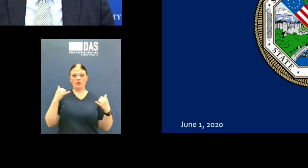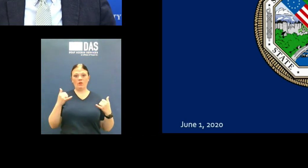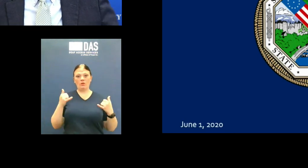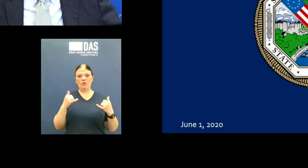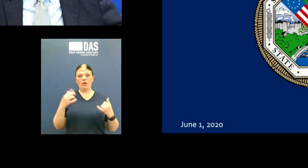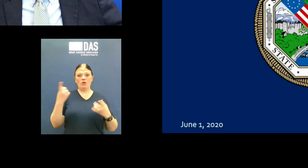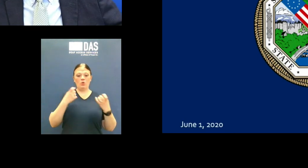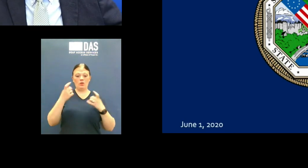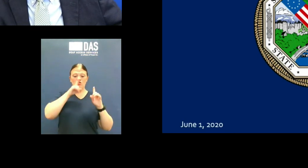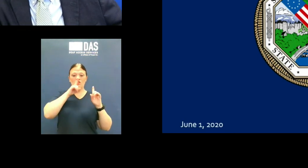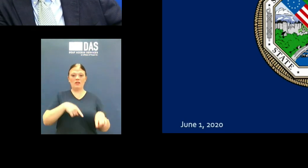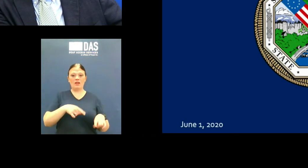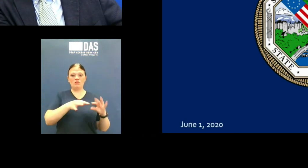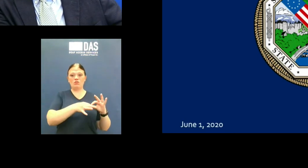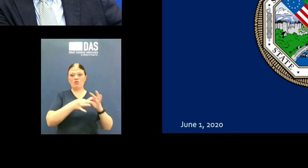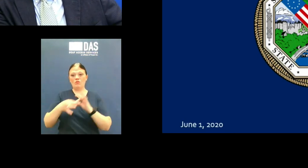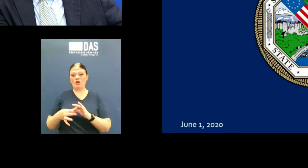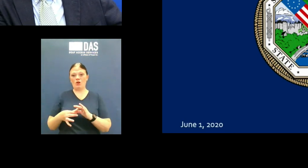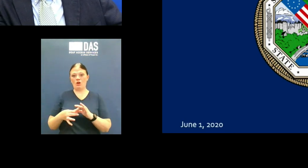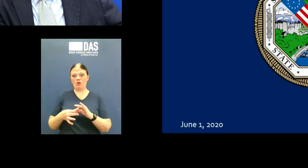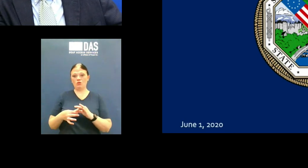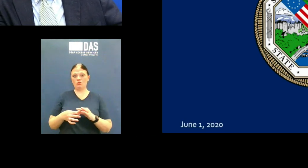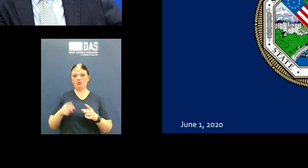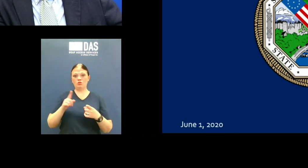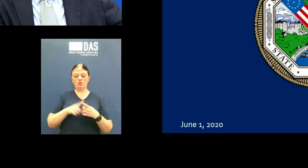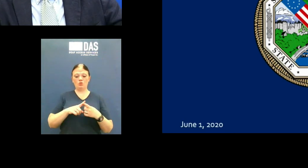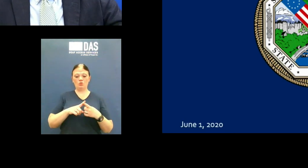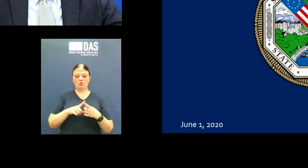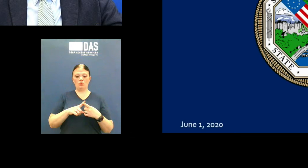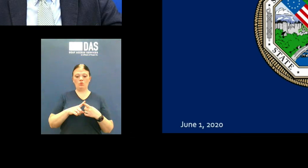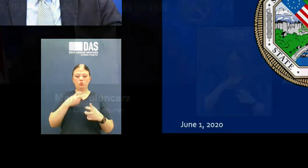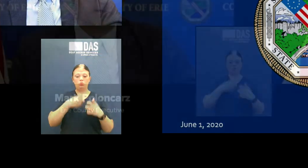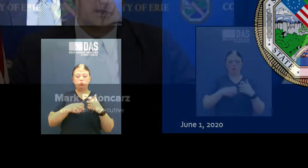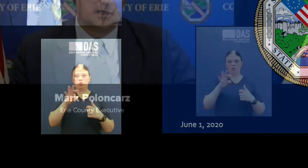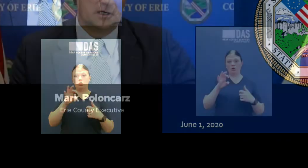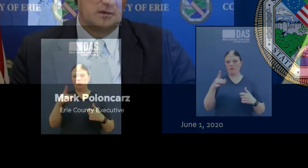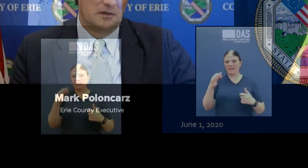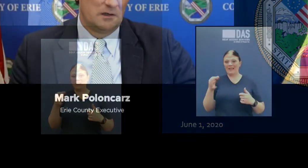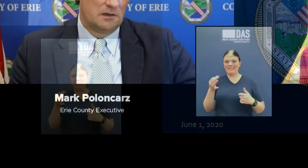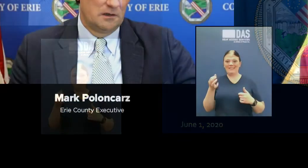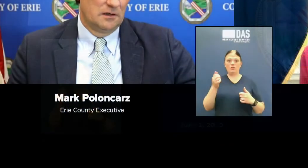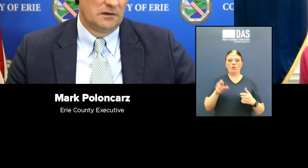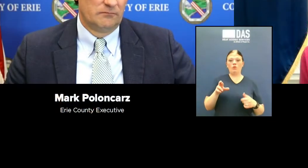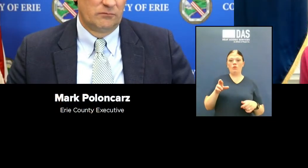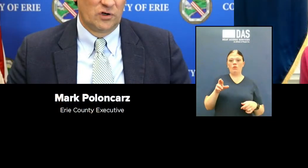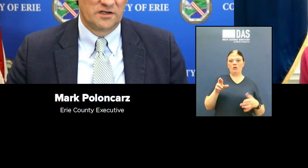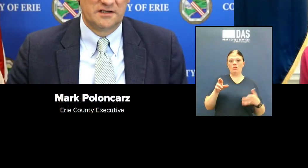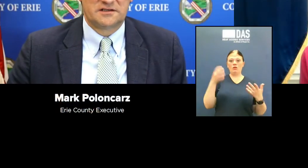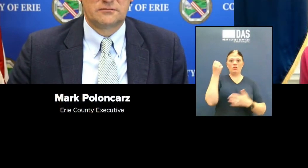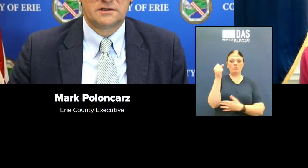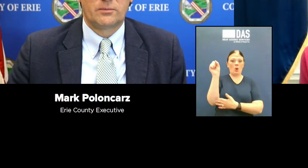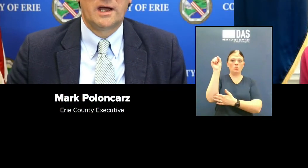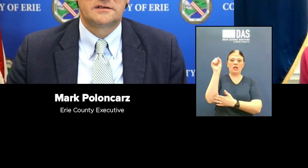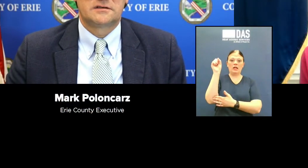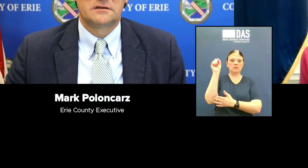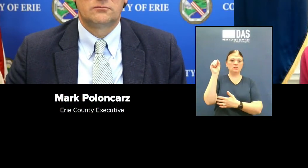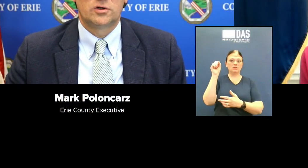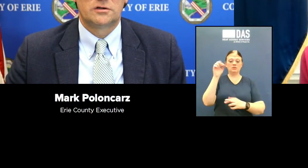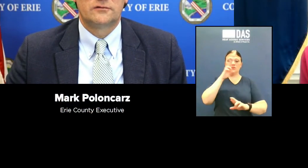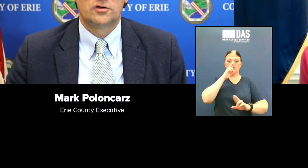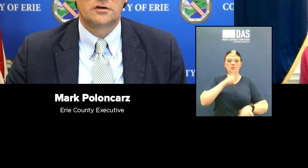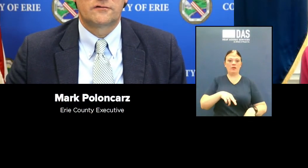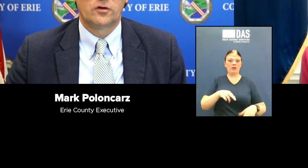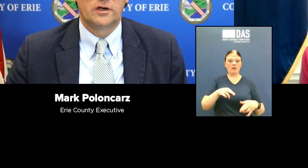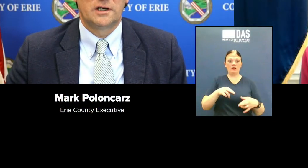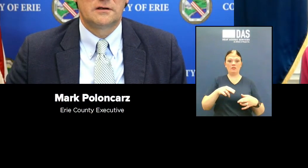to questions and answers with regards to the issues of COVID-19 or the protests in response to the